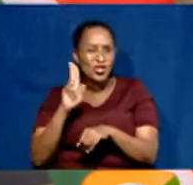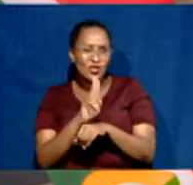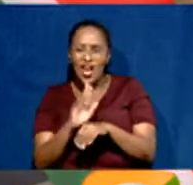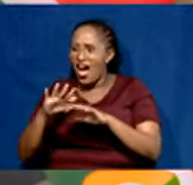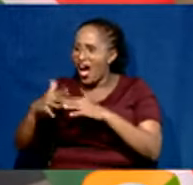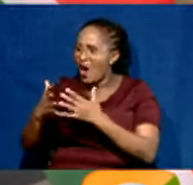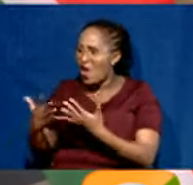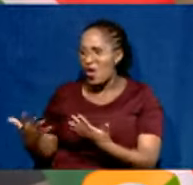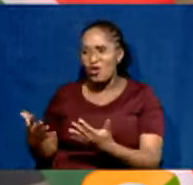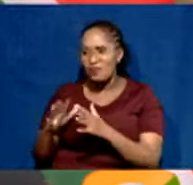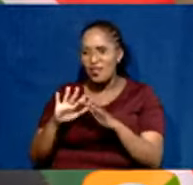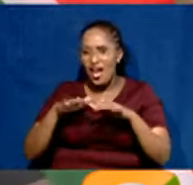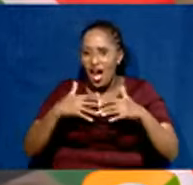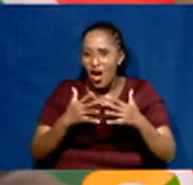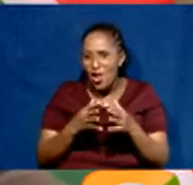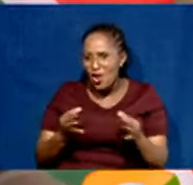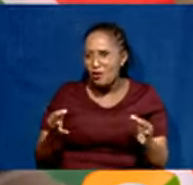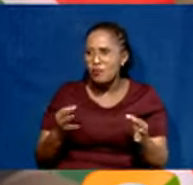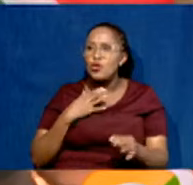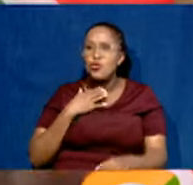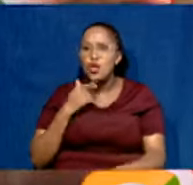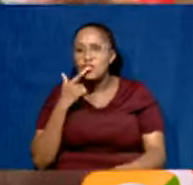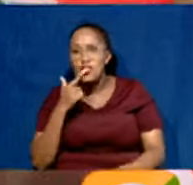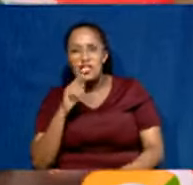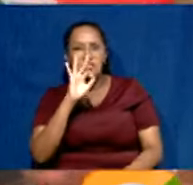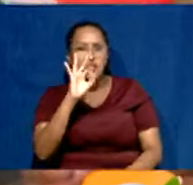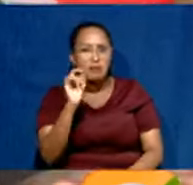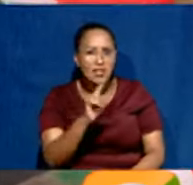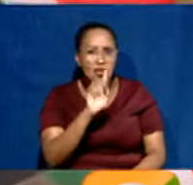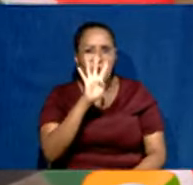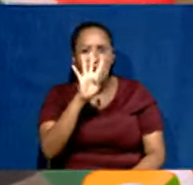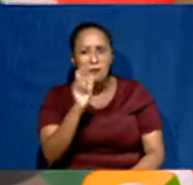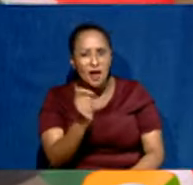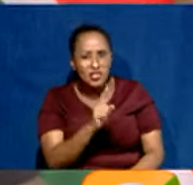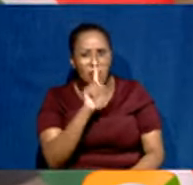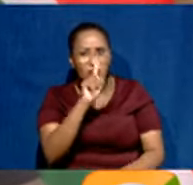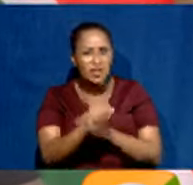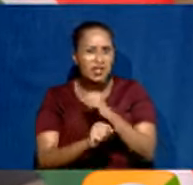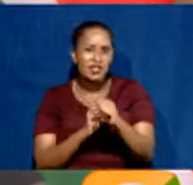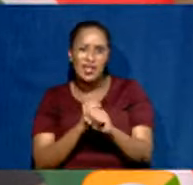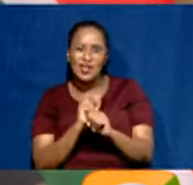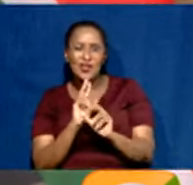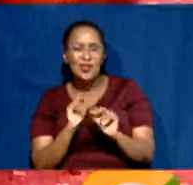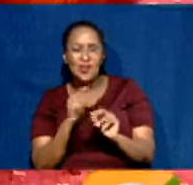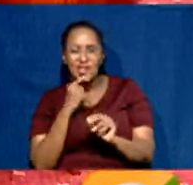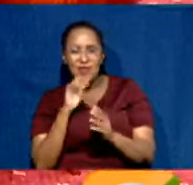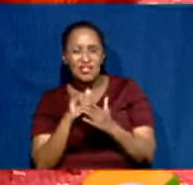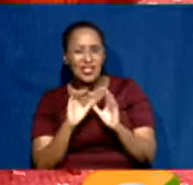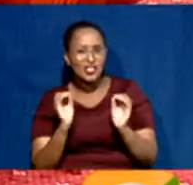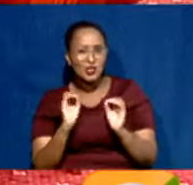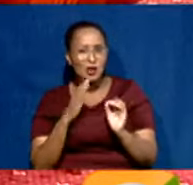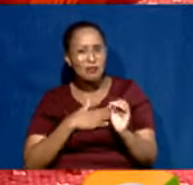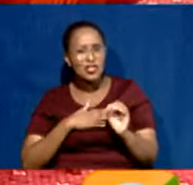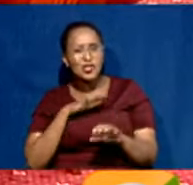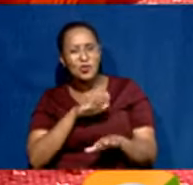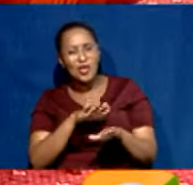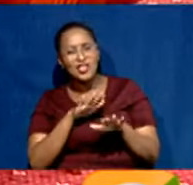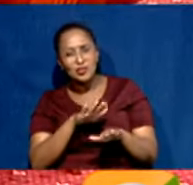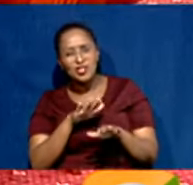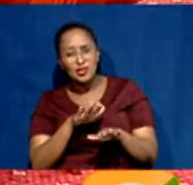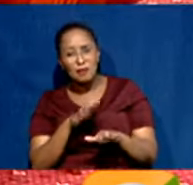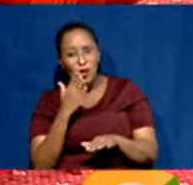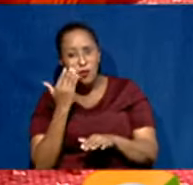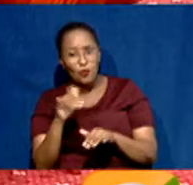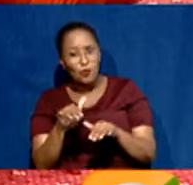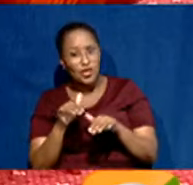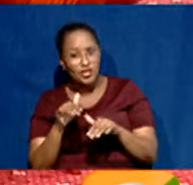long, Mr. President? You want me to say 3 months, 5 months, 1 year? No, you're quoting relax. Your Prime Cabinet Secretary who says 2 to 3 years. Relax. Yeah. Because